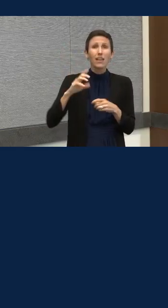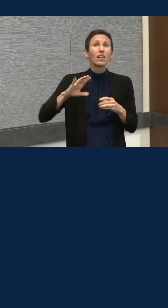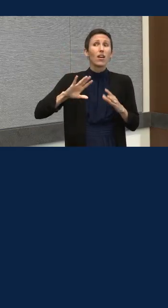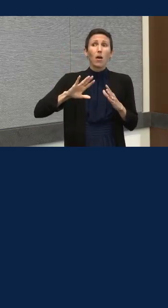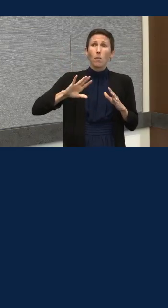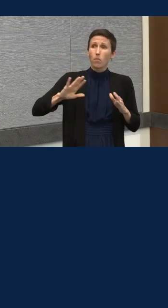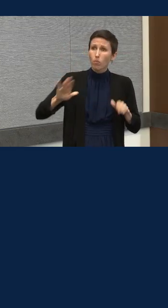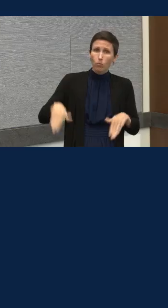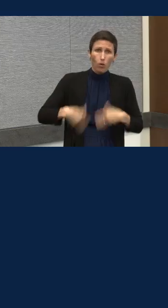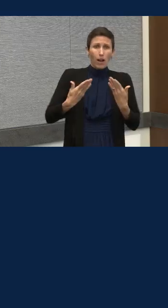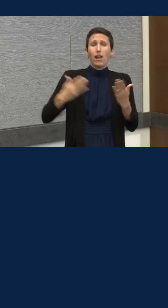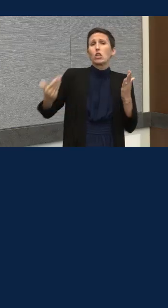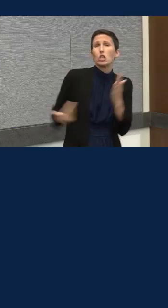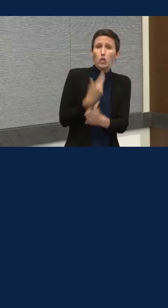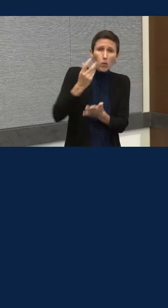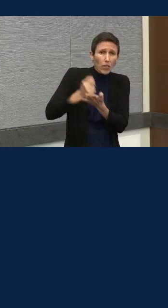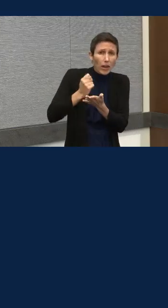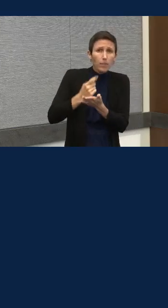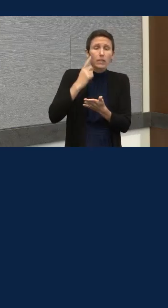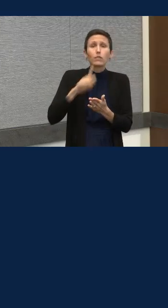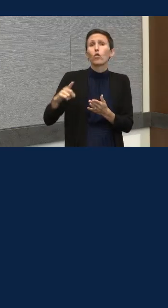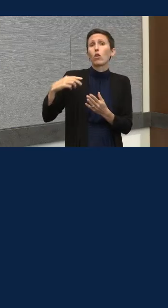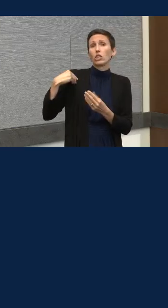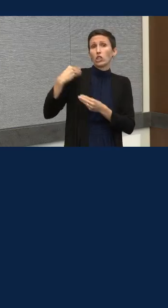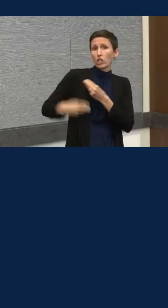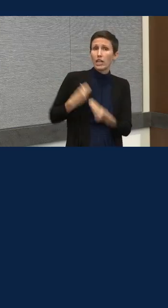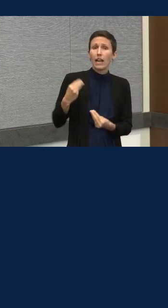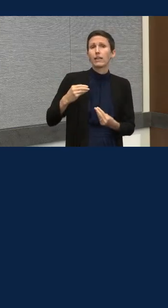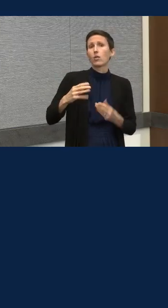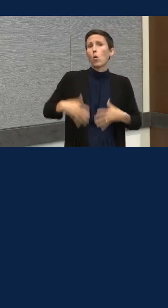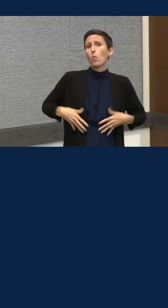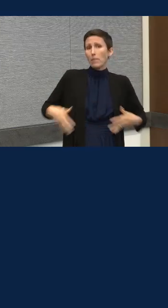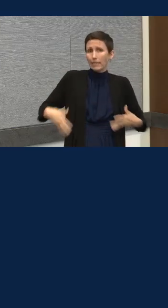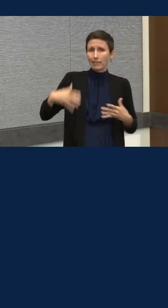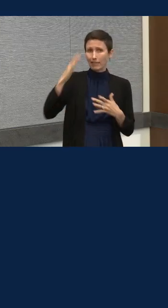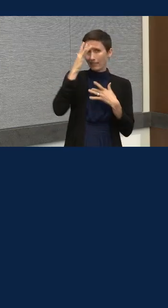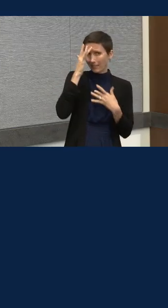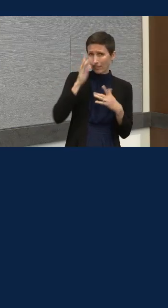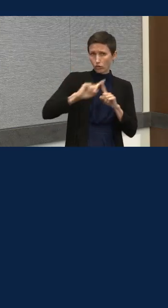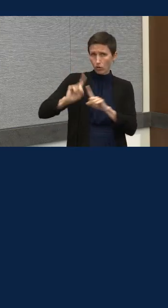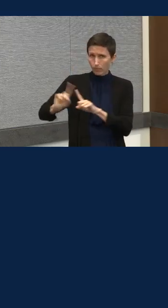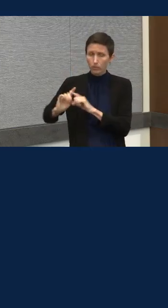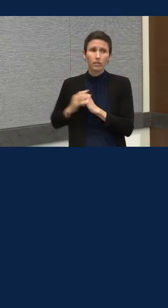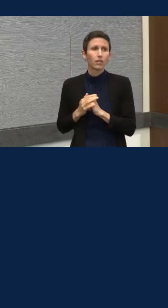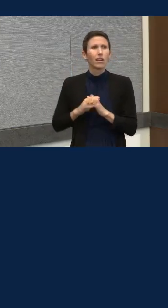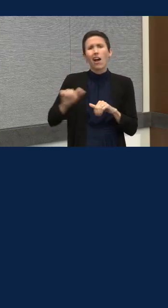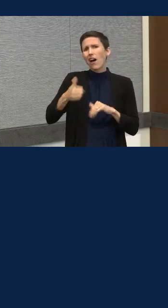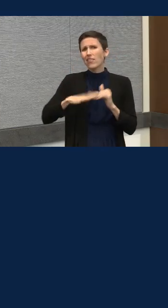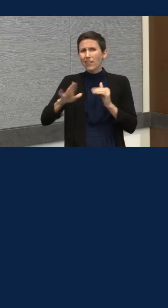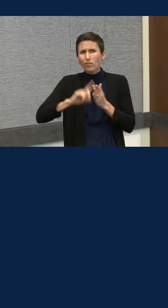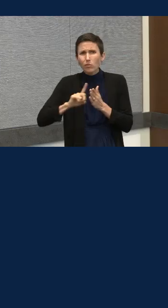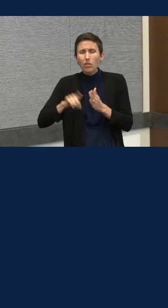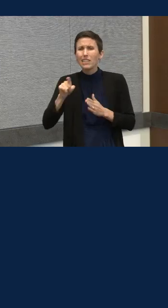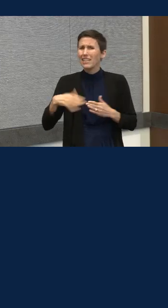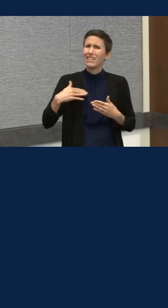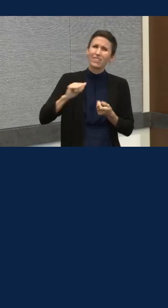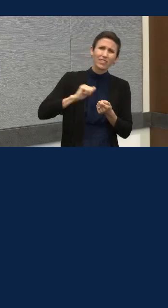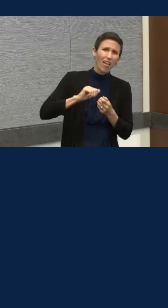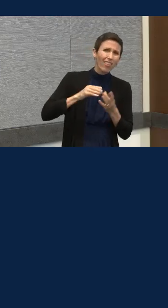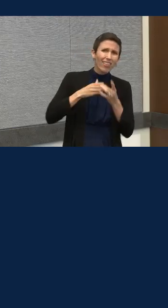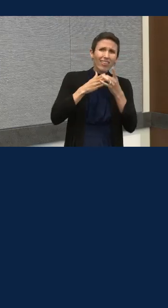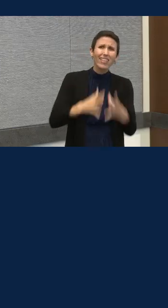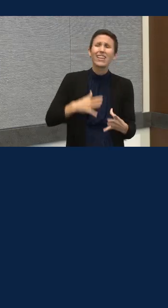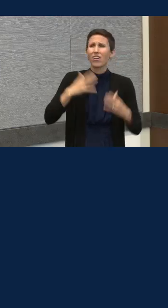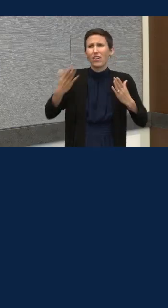therapeutic advances for genetic obesity syndromes. Beyond his research, he's been a transformative leader at